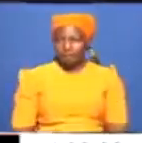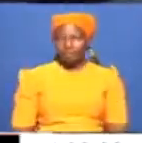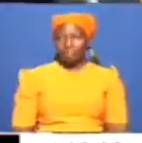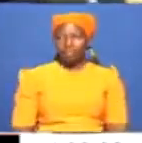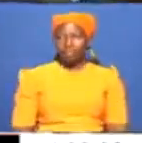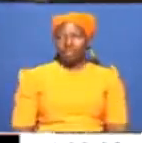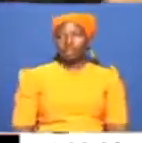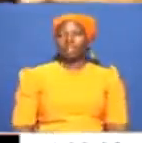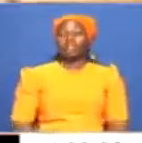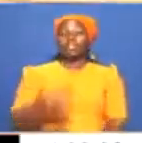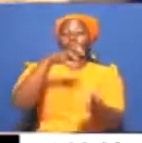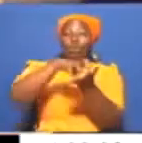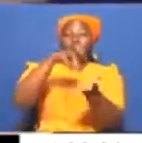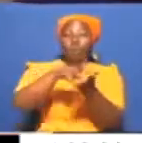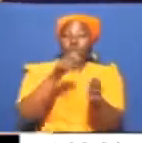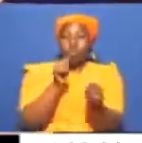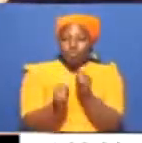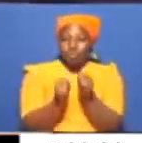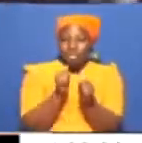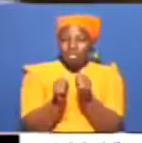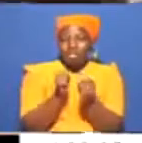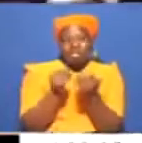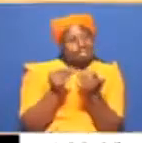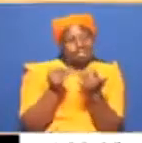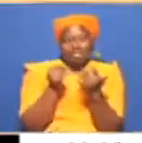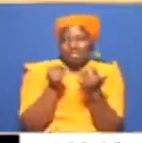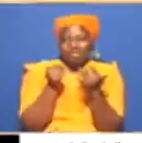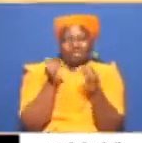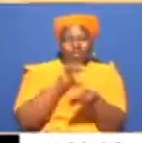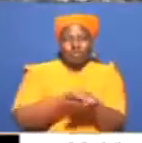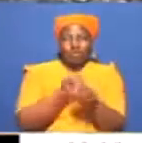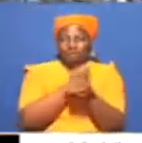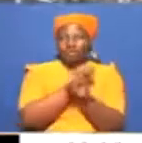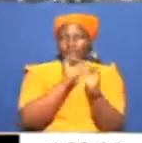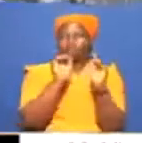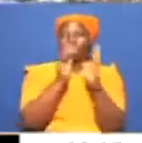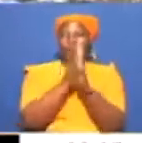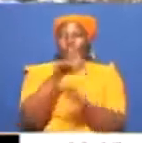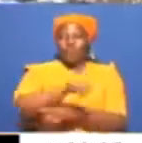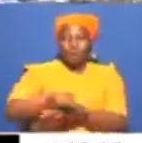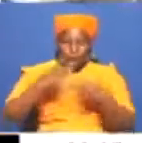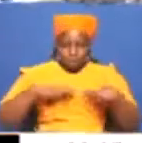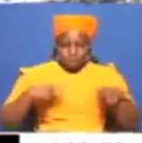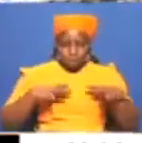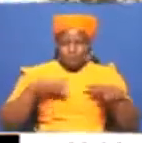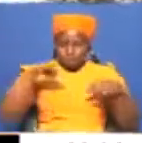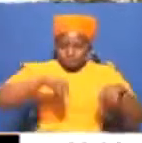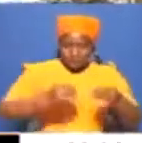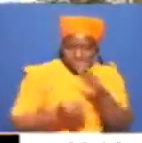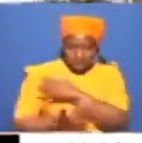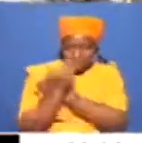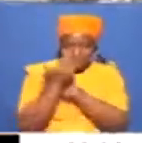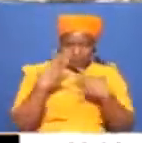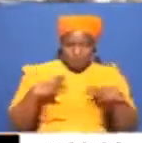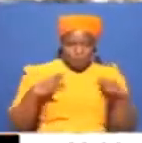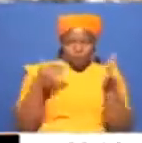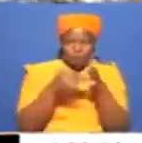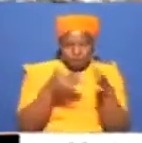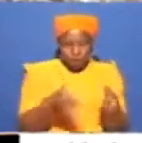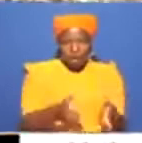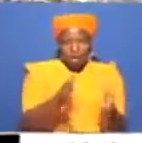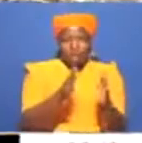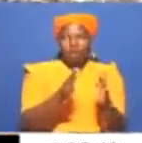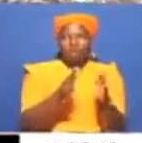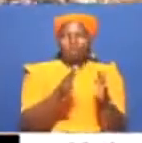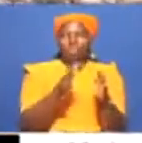The state of affairs has not gone down well with the locals here. This morning, the residents blocked the road with boulders and lit bonfires